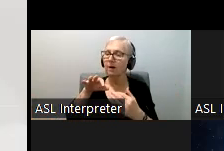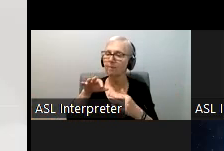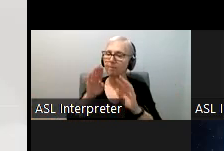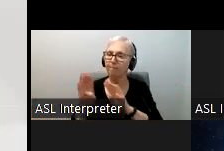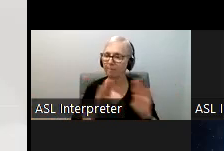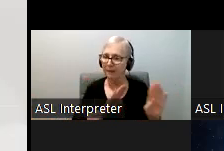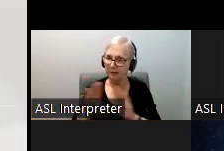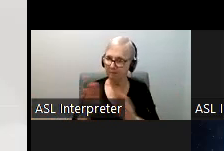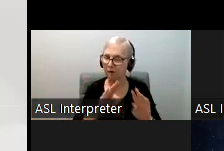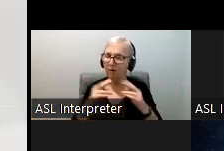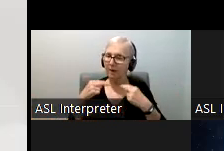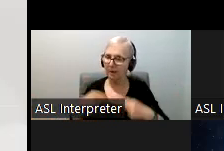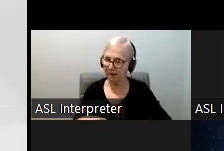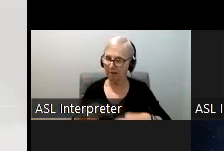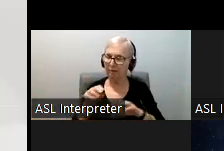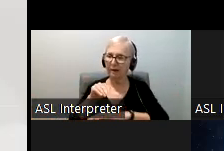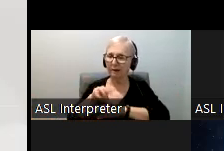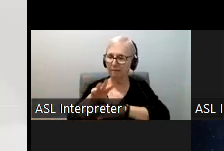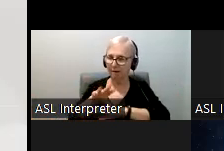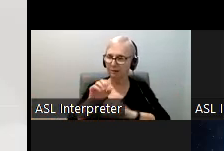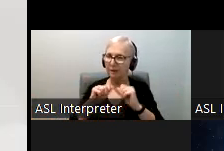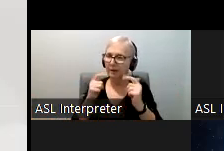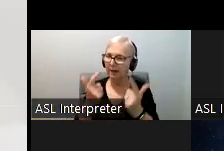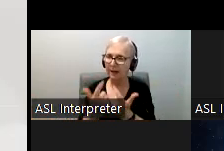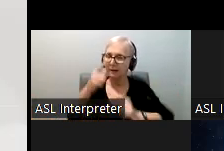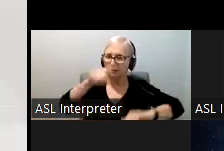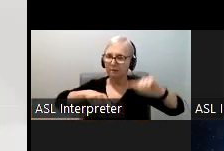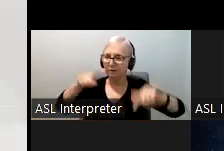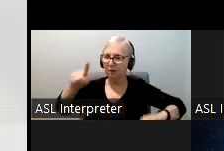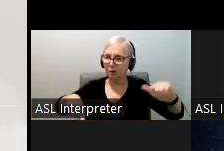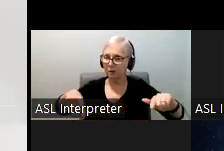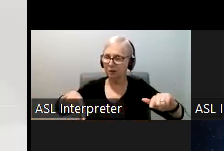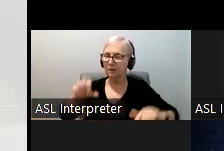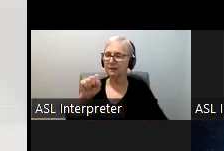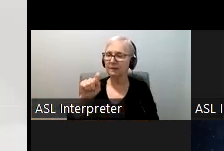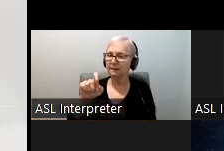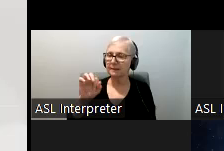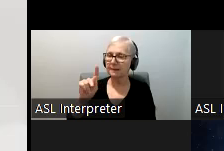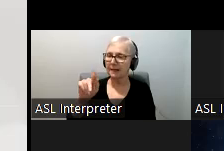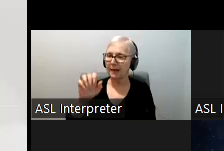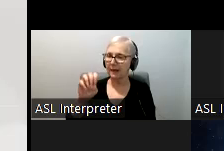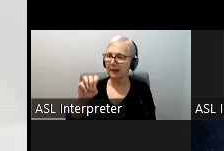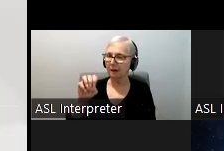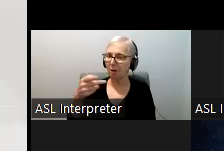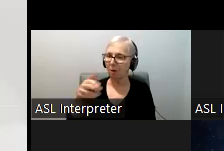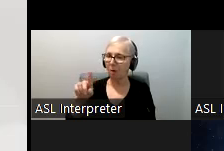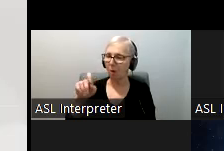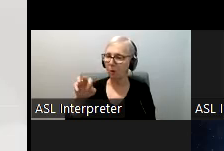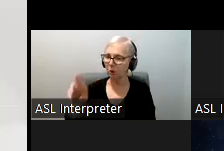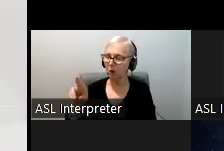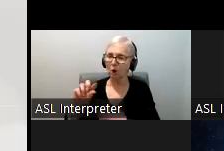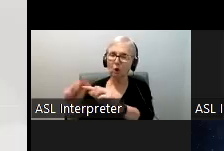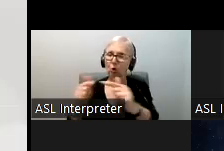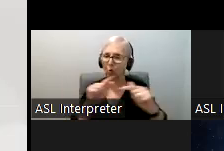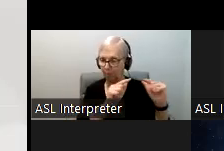Administration Advisory Council and a diverse stakeholder group. Or I should say groups, really. It's not